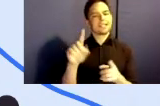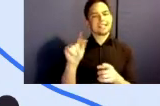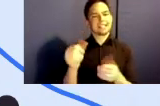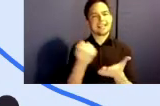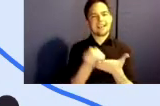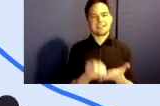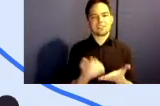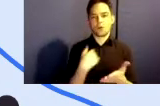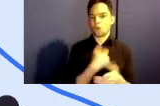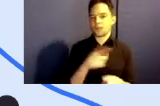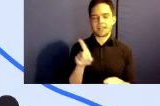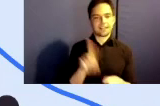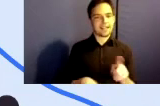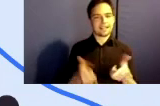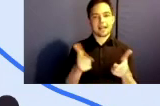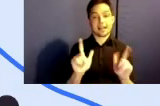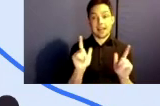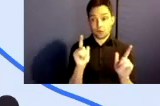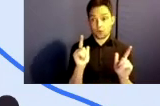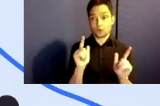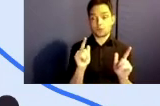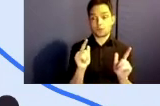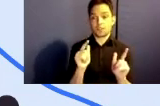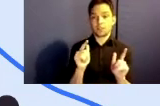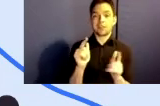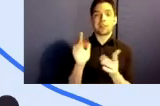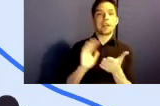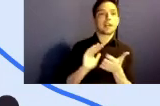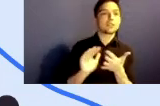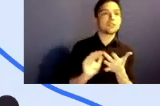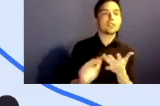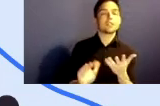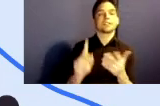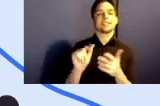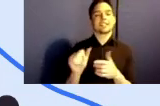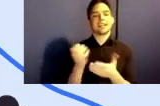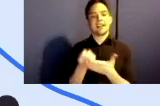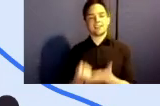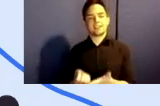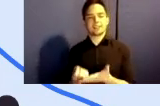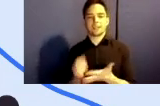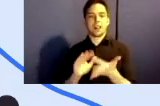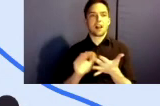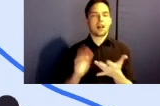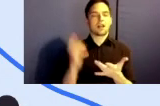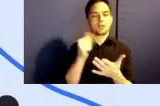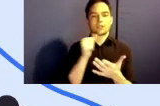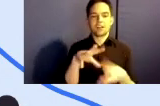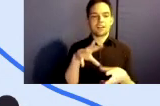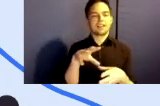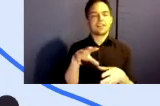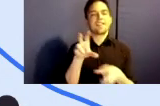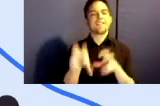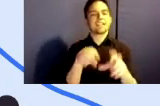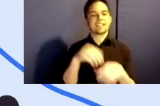We cannot allow excuses around data or evidence to be a reason not to invest in GBV. We know